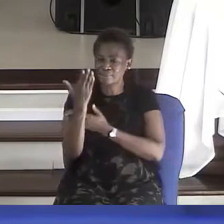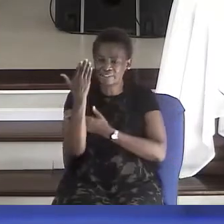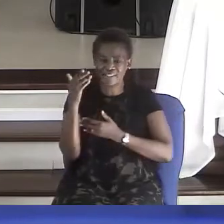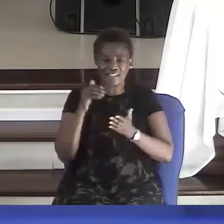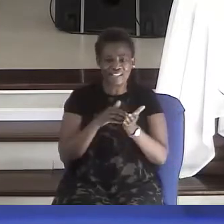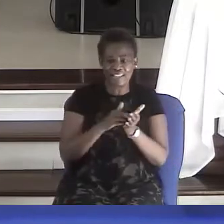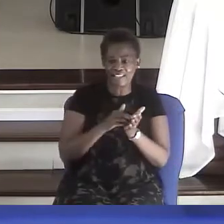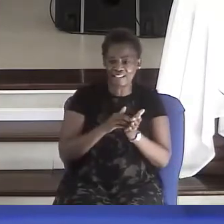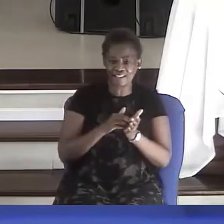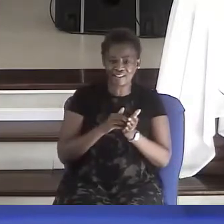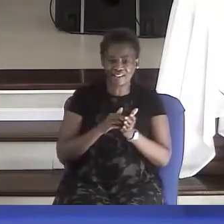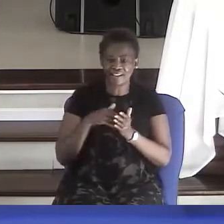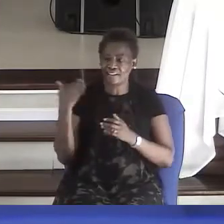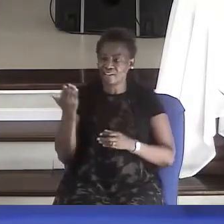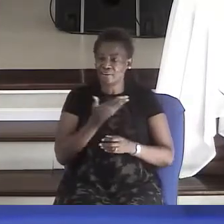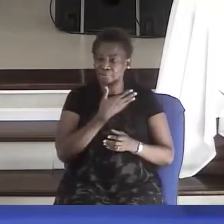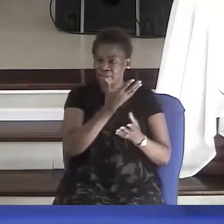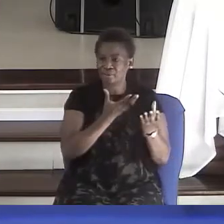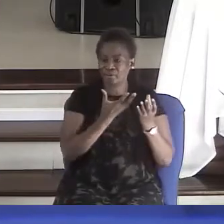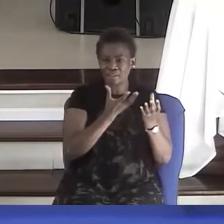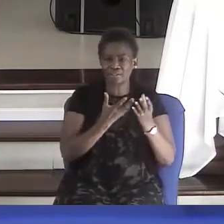for